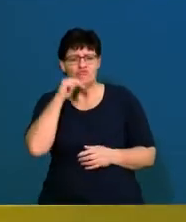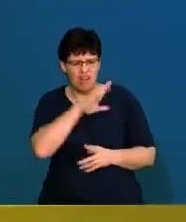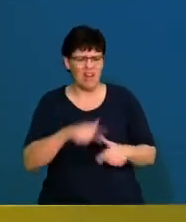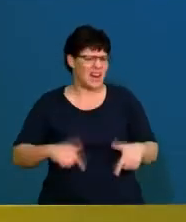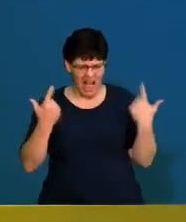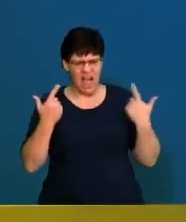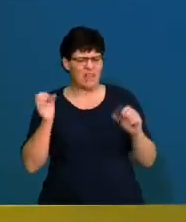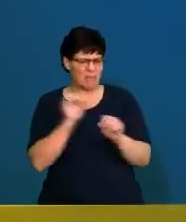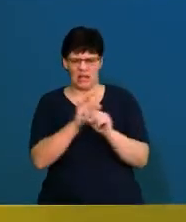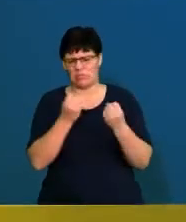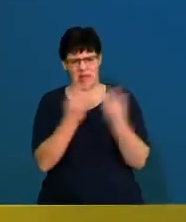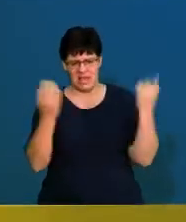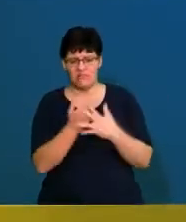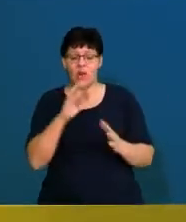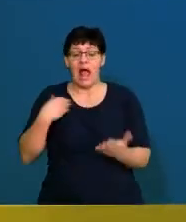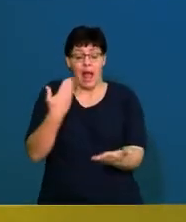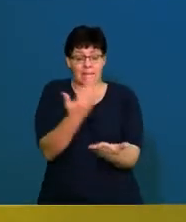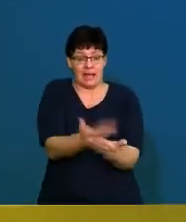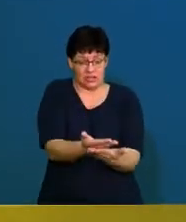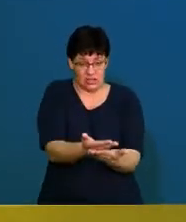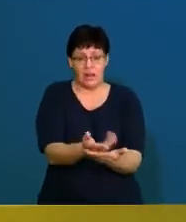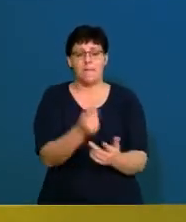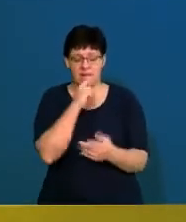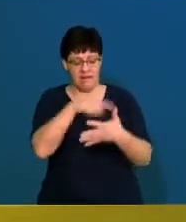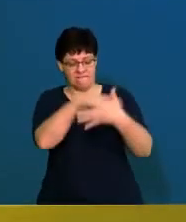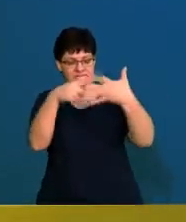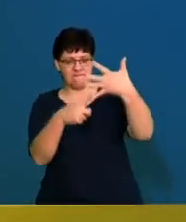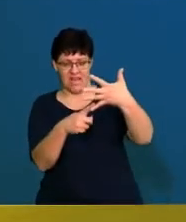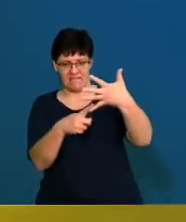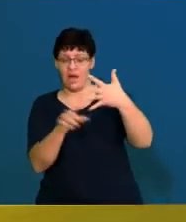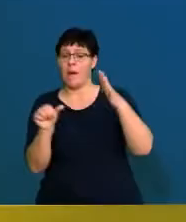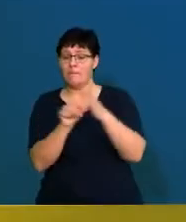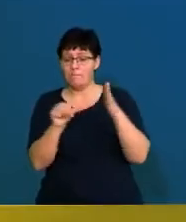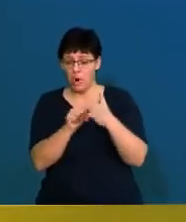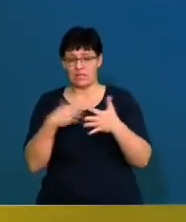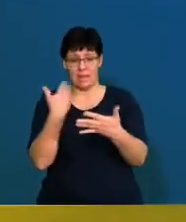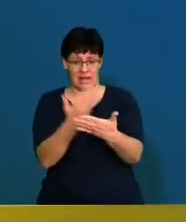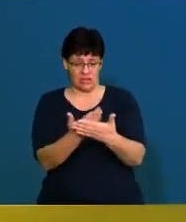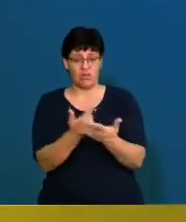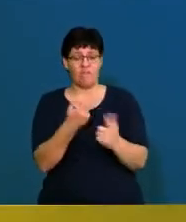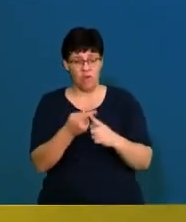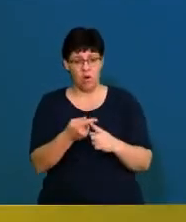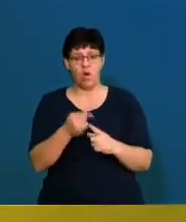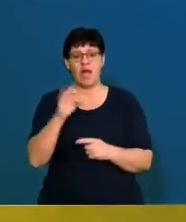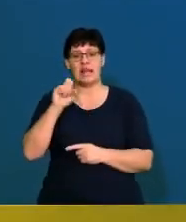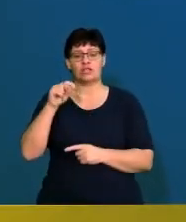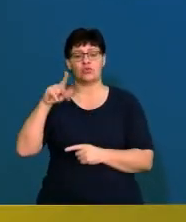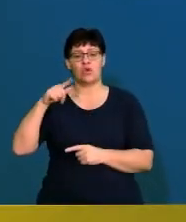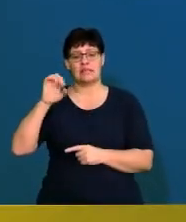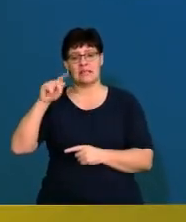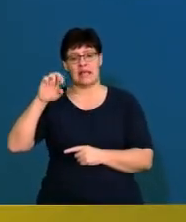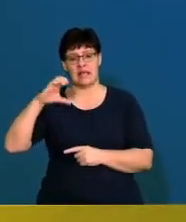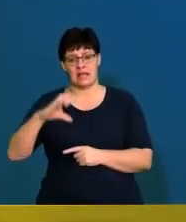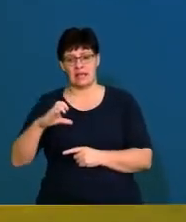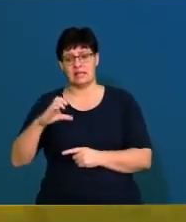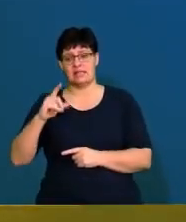in real life. So when we talk applications, we'll refer to the 5 very important applications of electrolytic